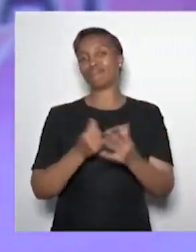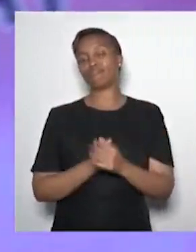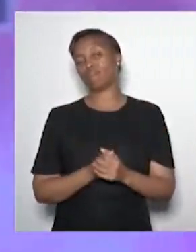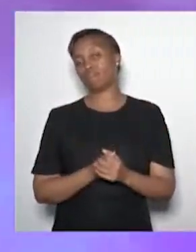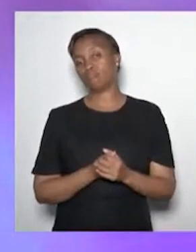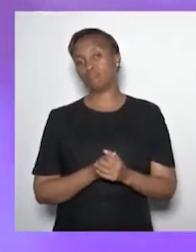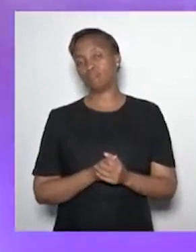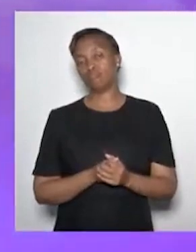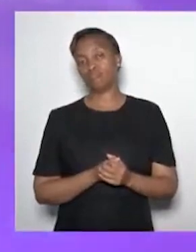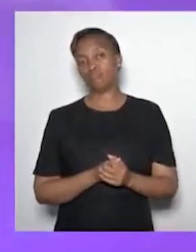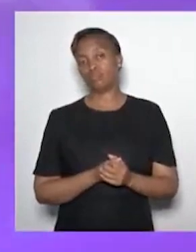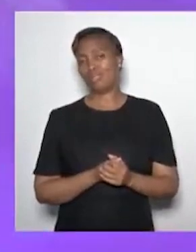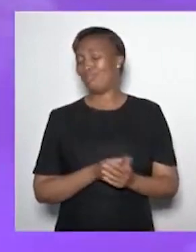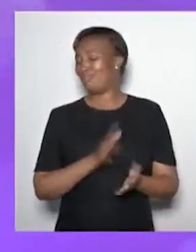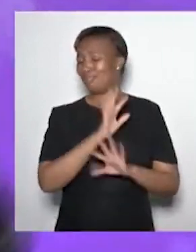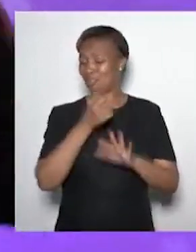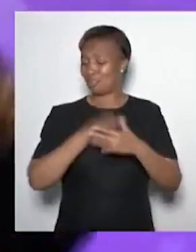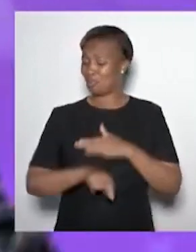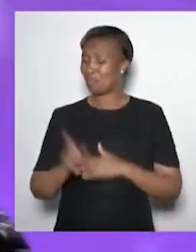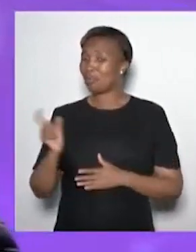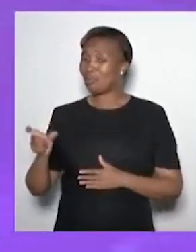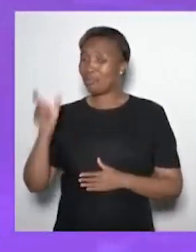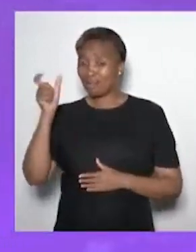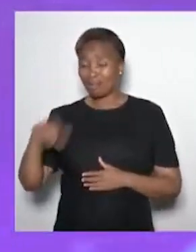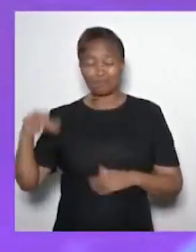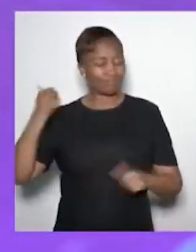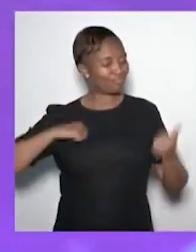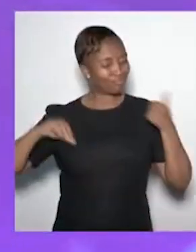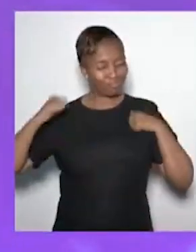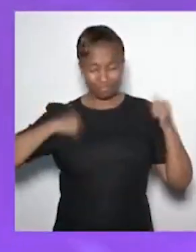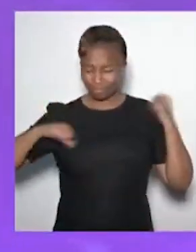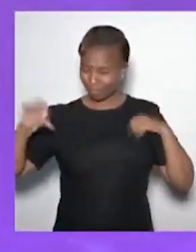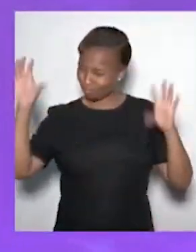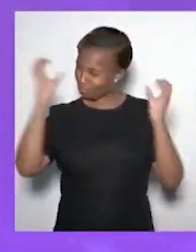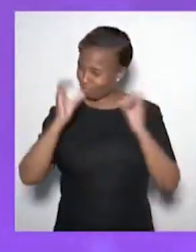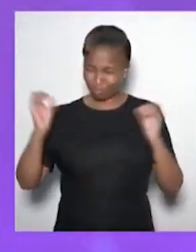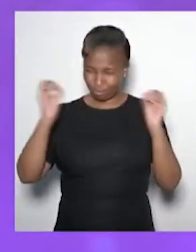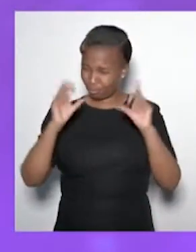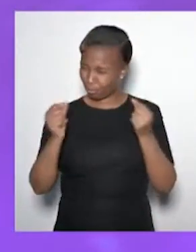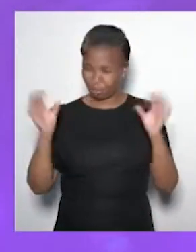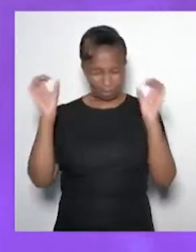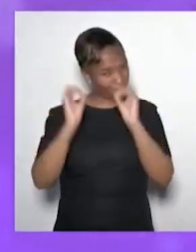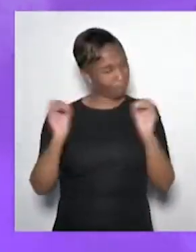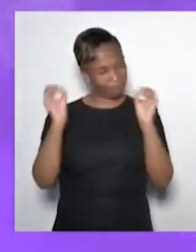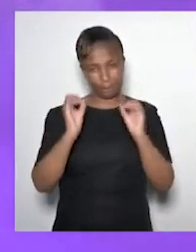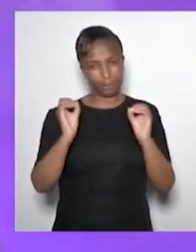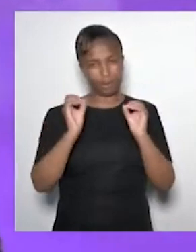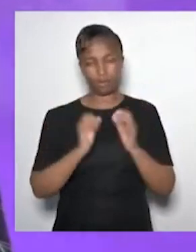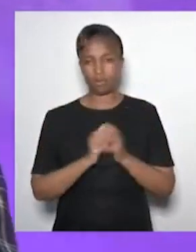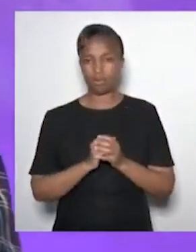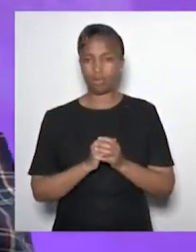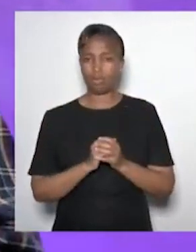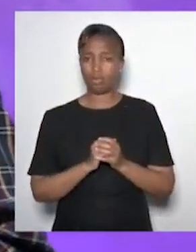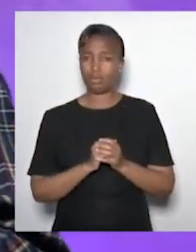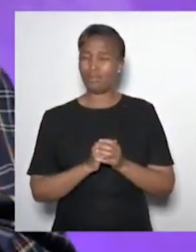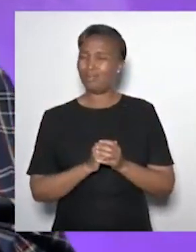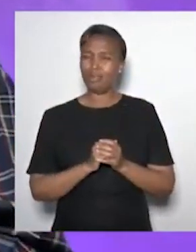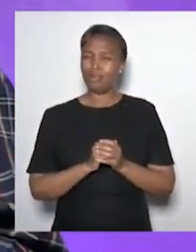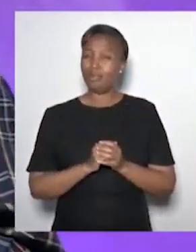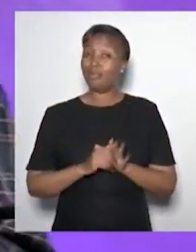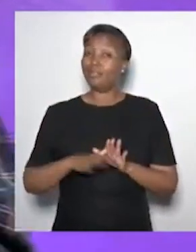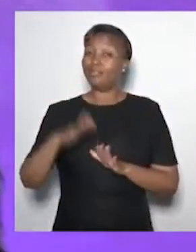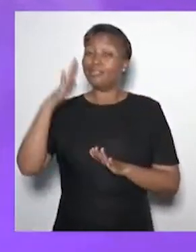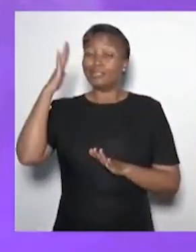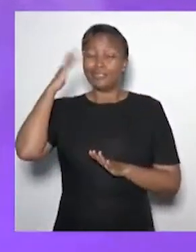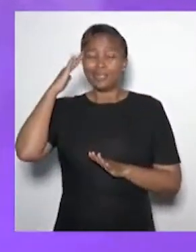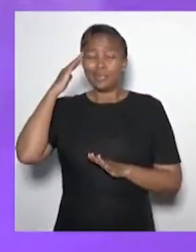And how nimzalwane usi active, usa etsi next, you know, you will